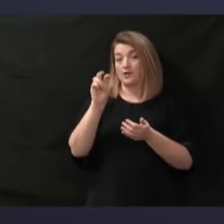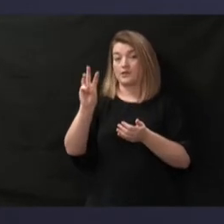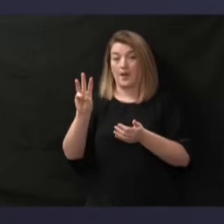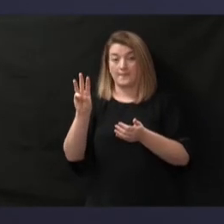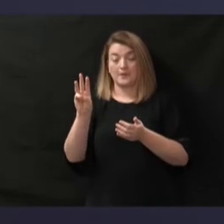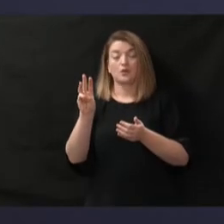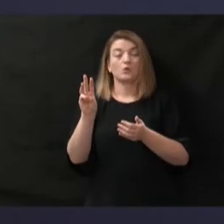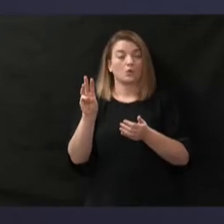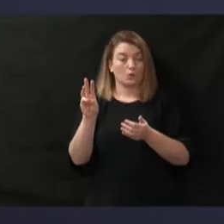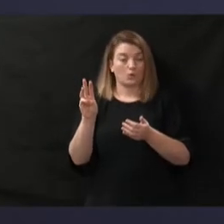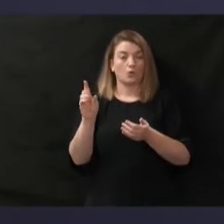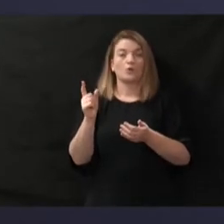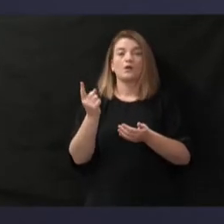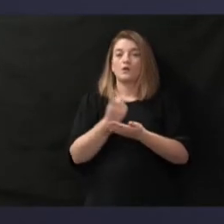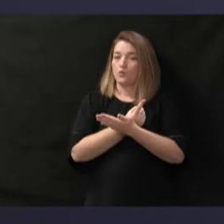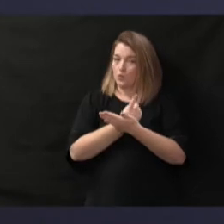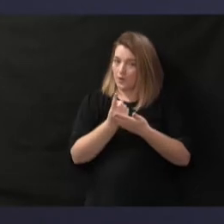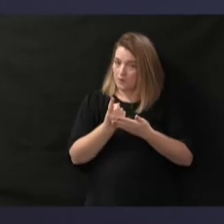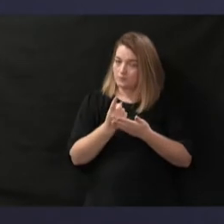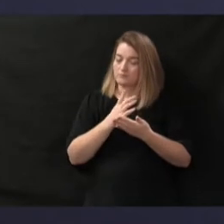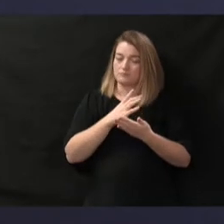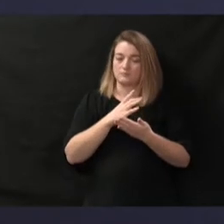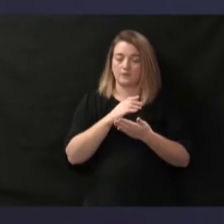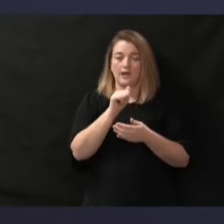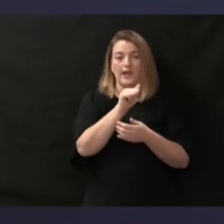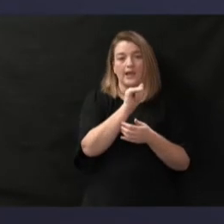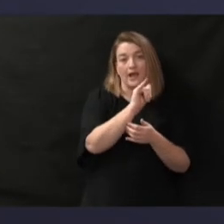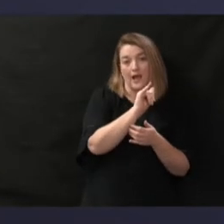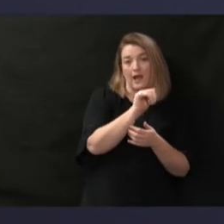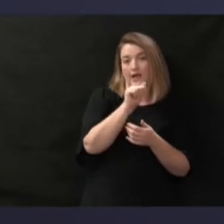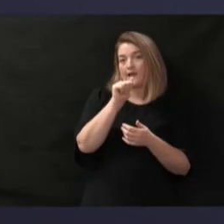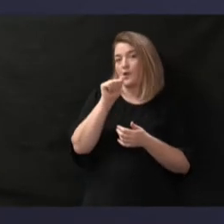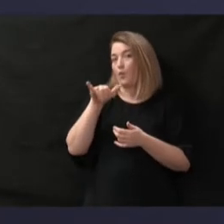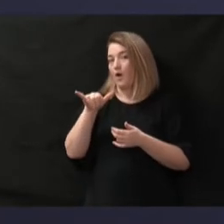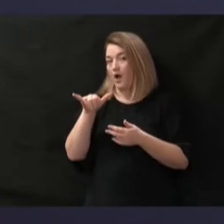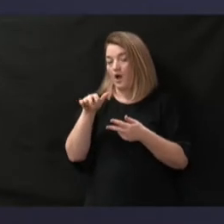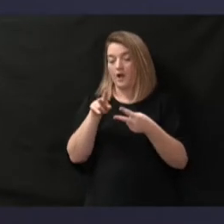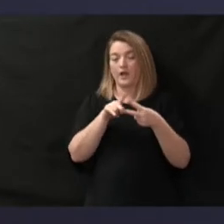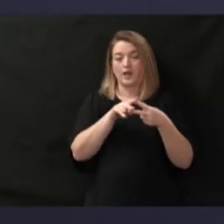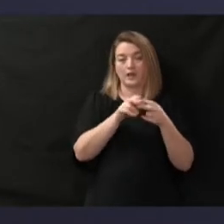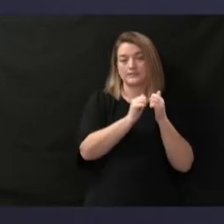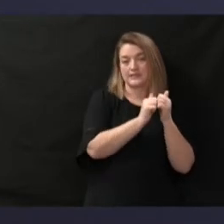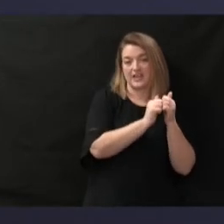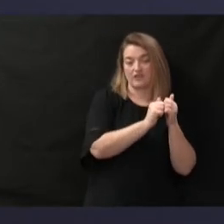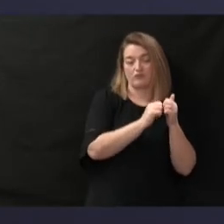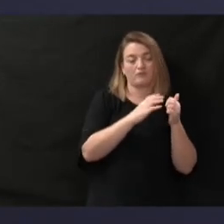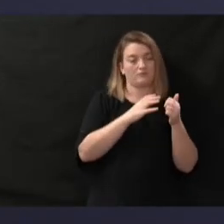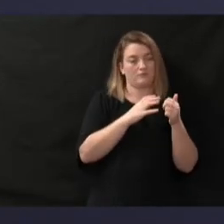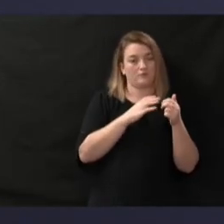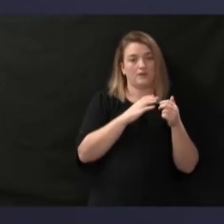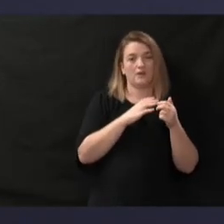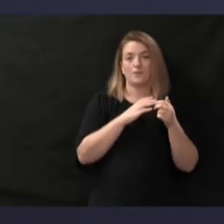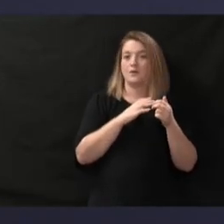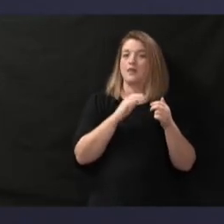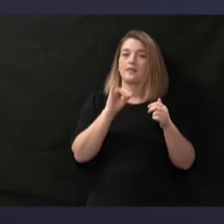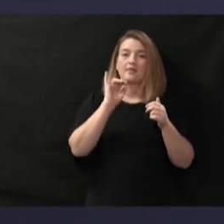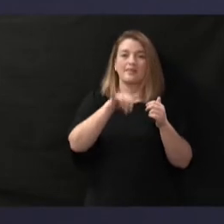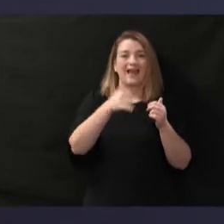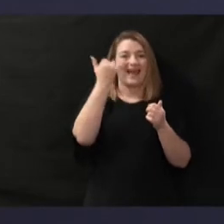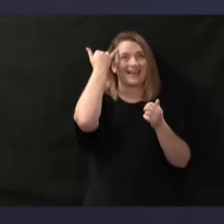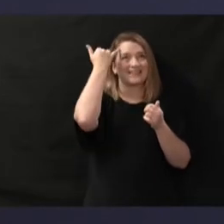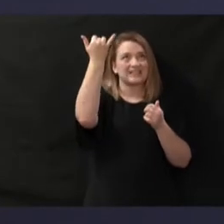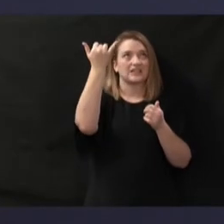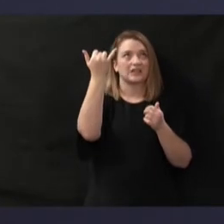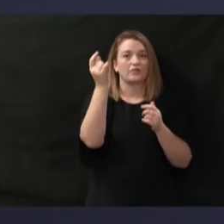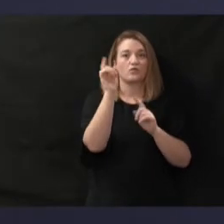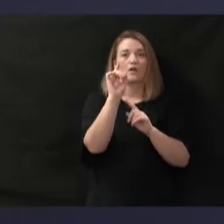where you would find that in a word. We would do AI and AY together, and where would you find that whole idea of where you're going to,